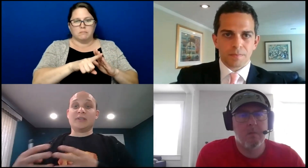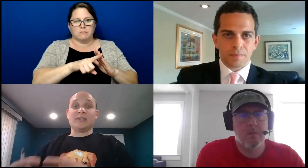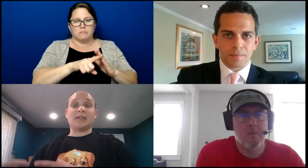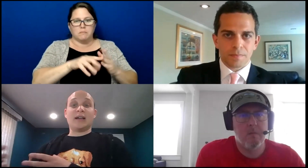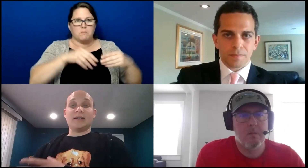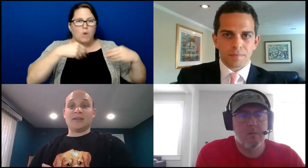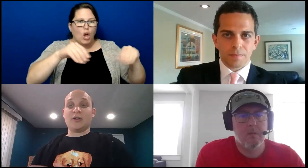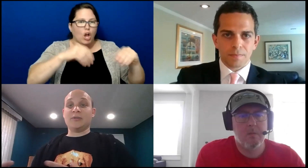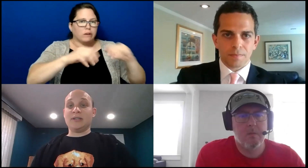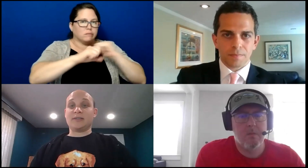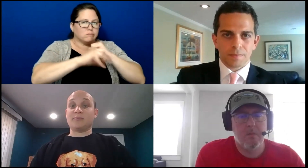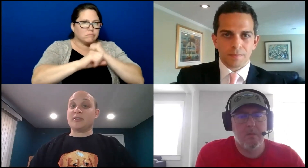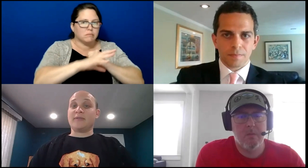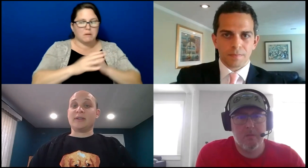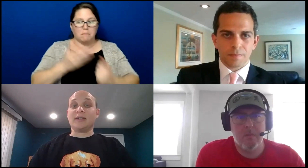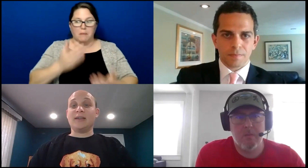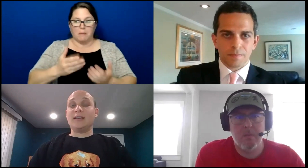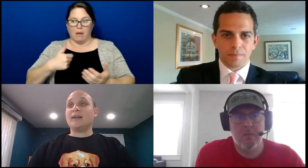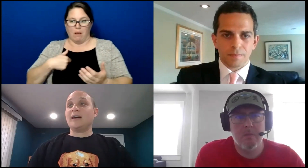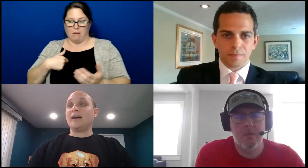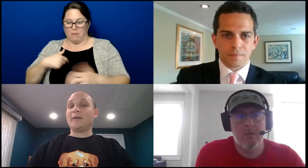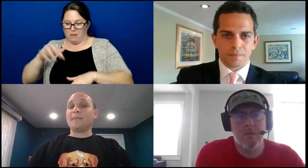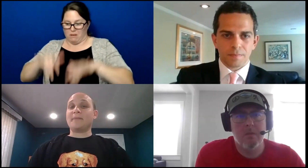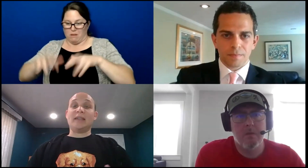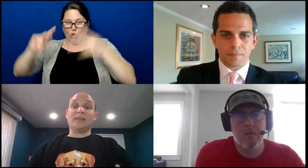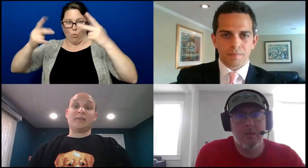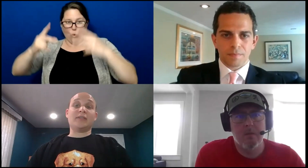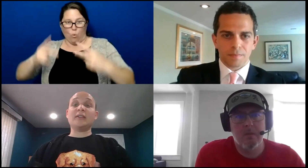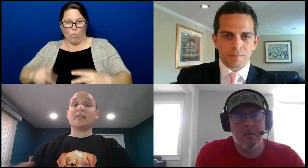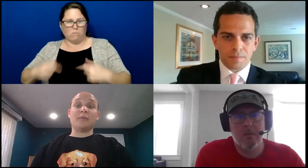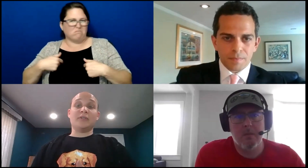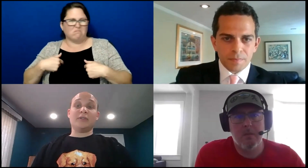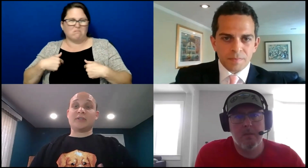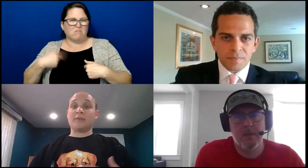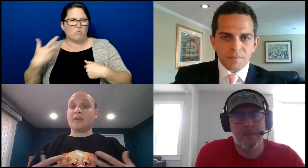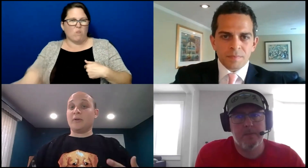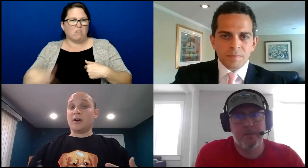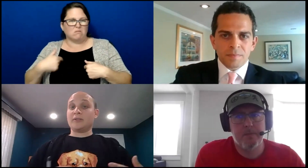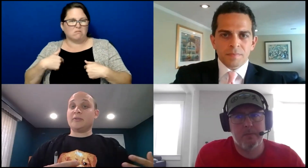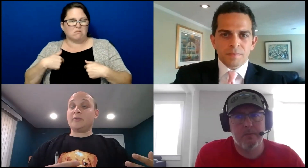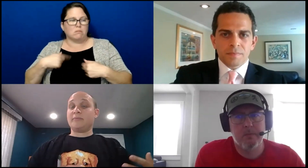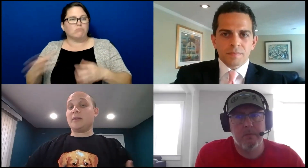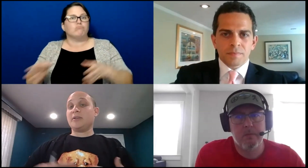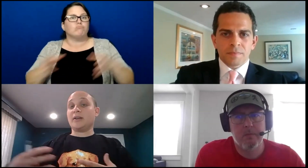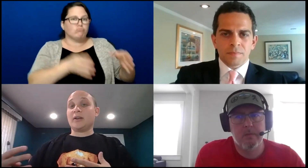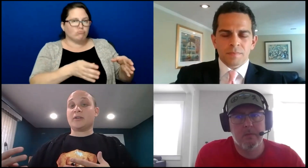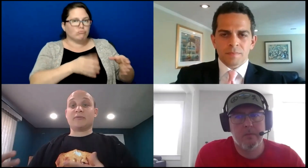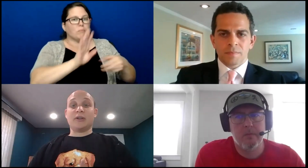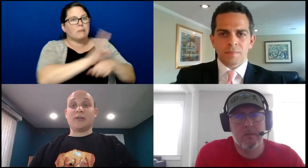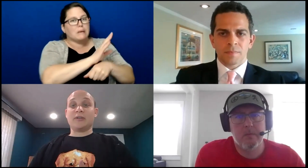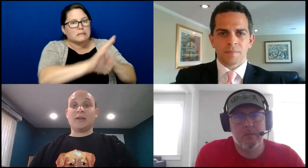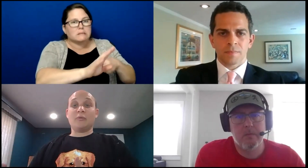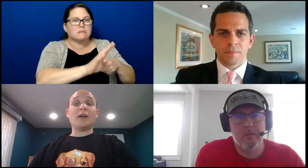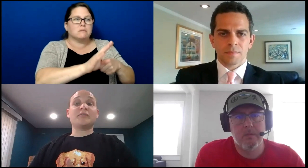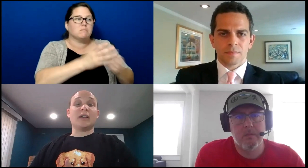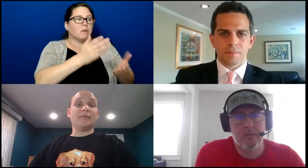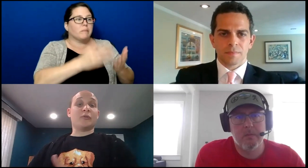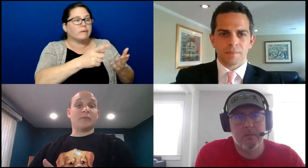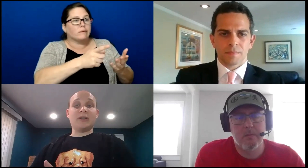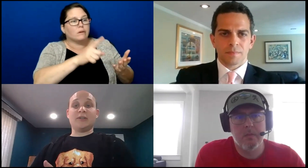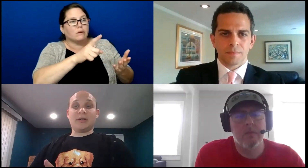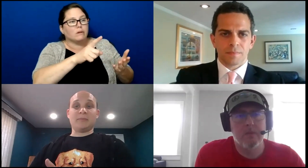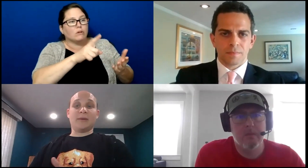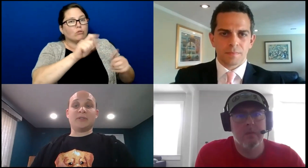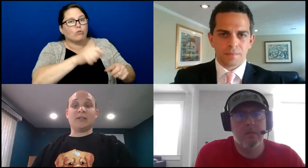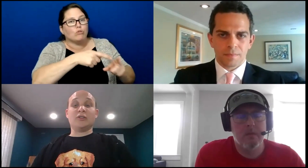and doing the design and the coding specifically. And the thing that I would do is I would go on to maybe a career website